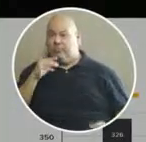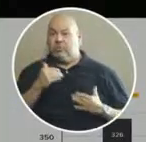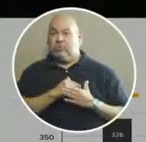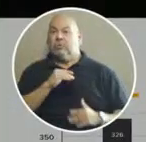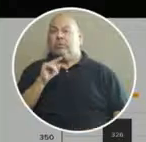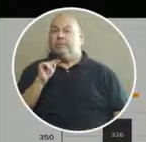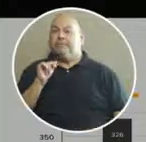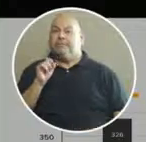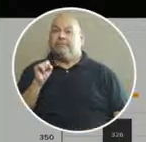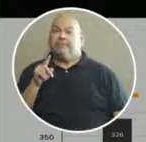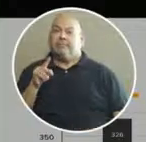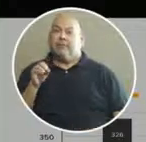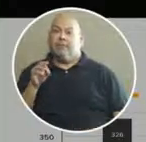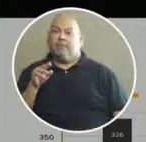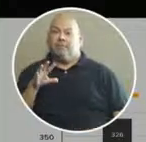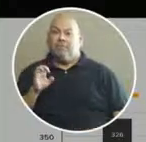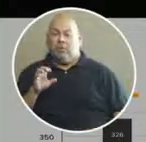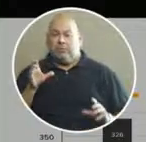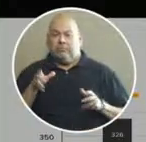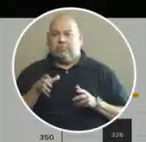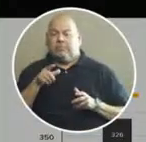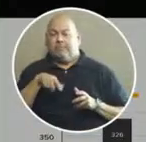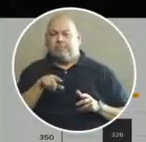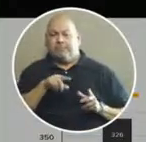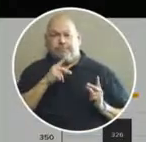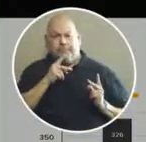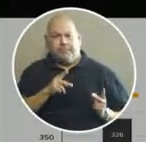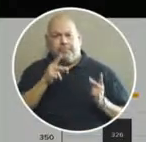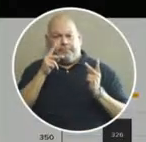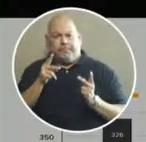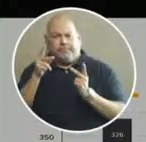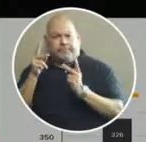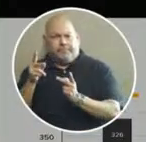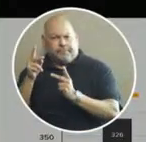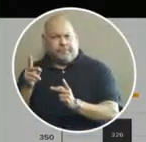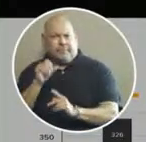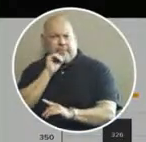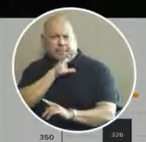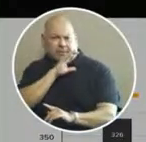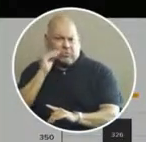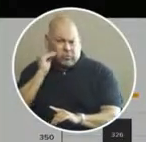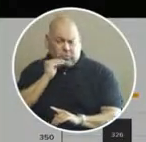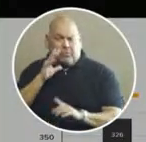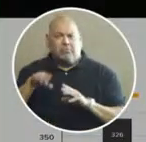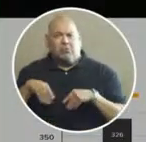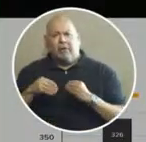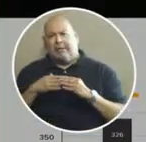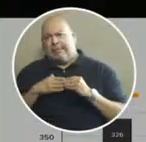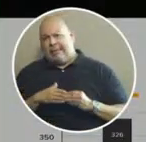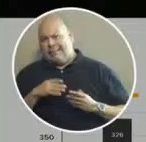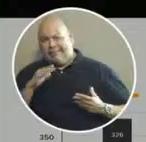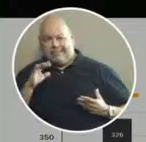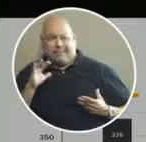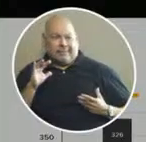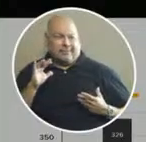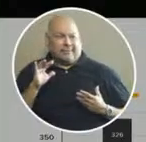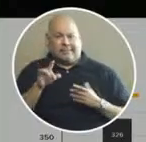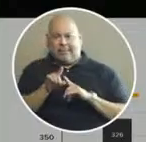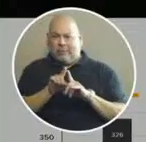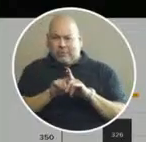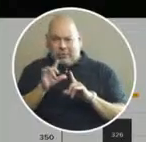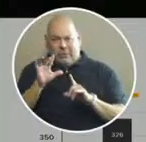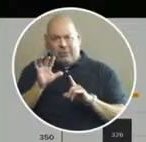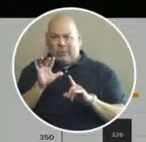and has been able to visit some of those facilities that care for the elder and provide guidance and